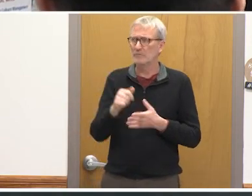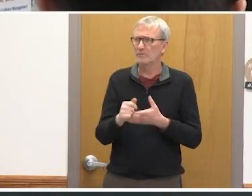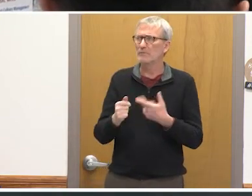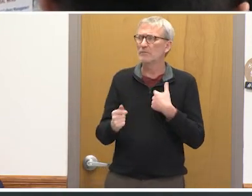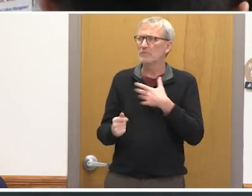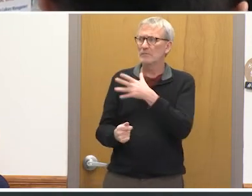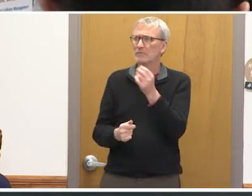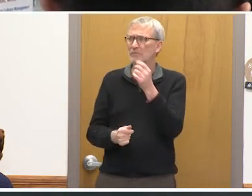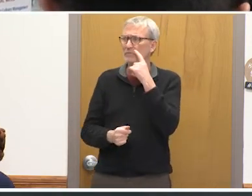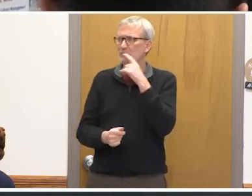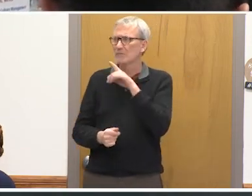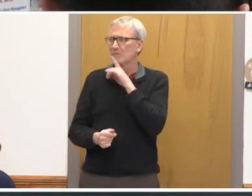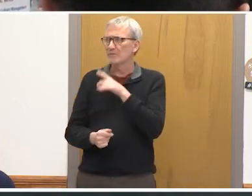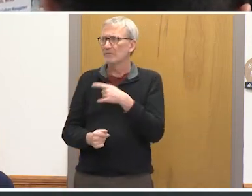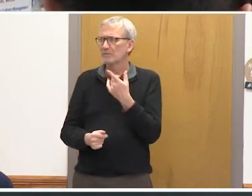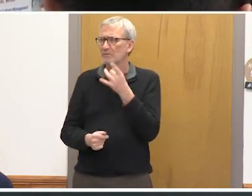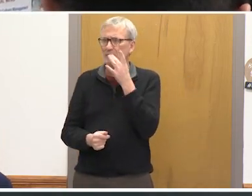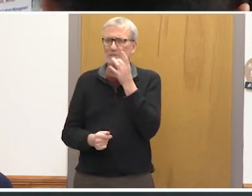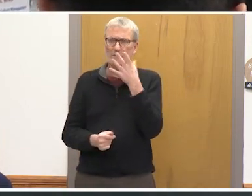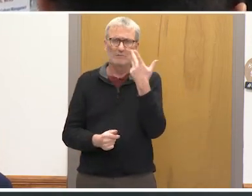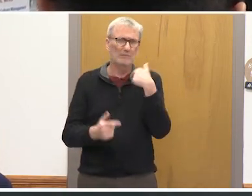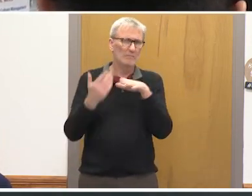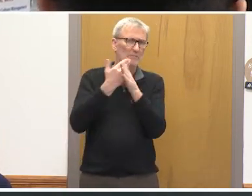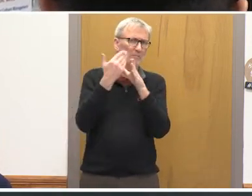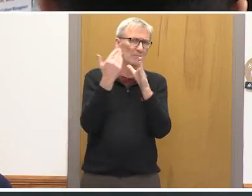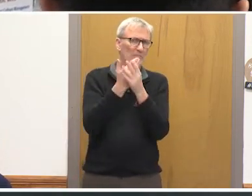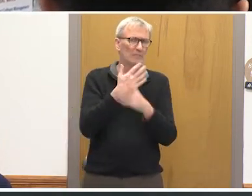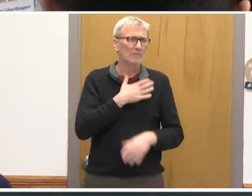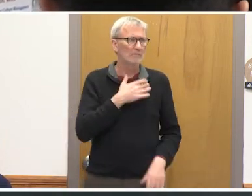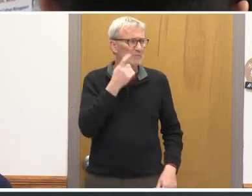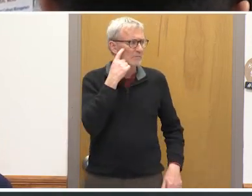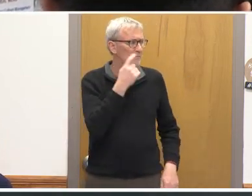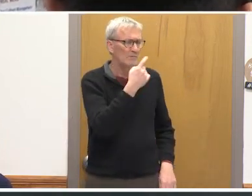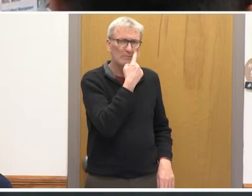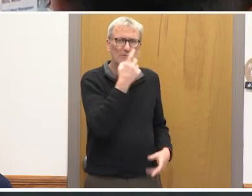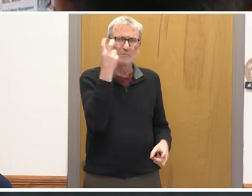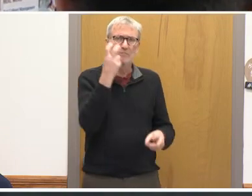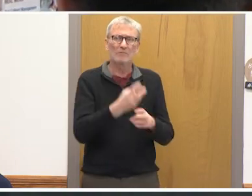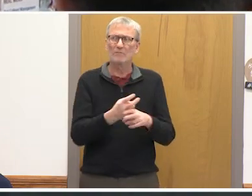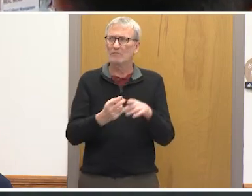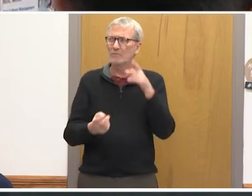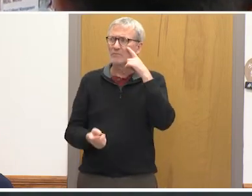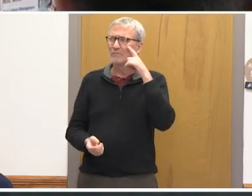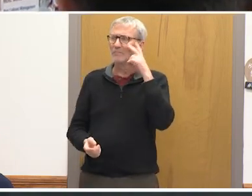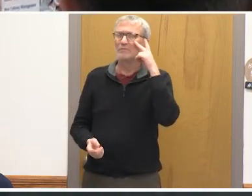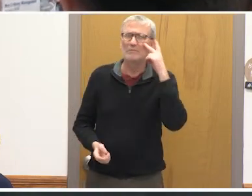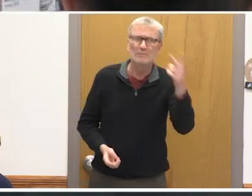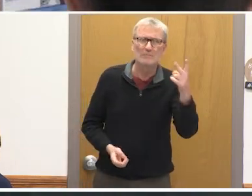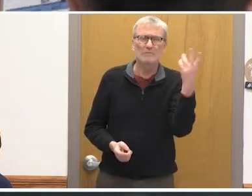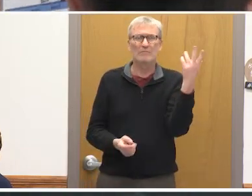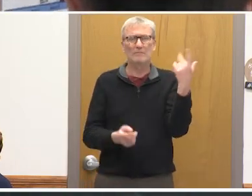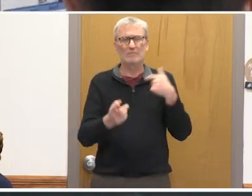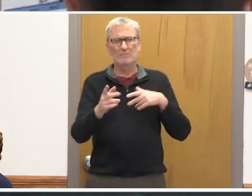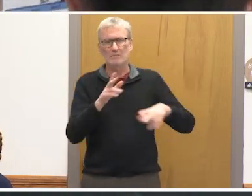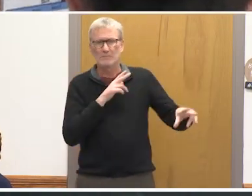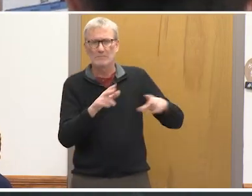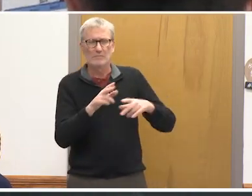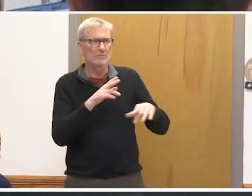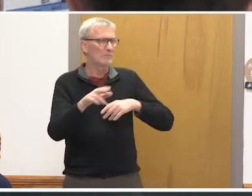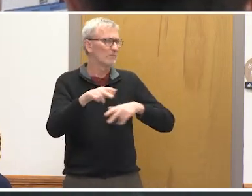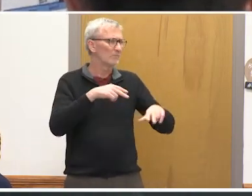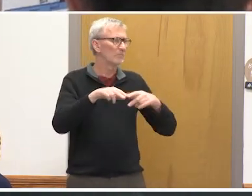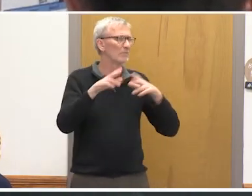if there's certain lights, they bother my eyes, and it's hard for me to be able to see pedestrians at that certain